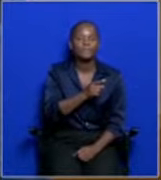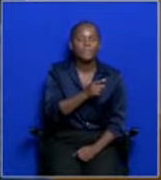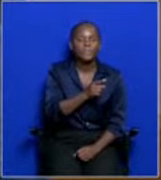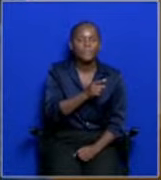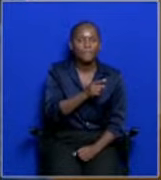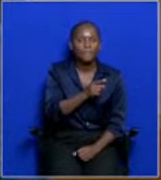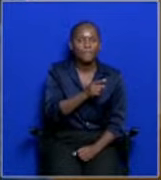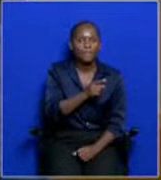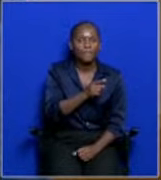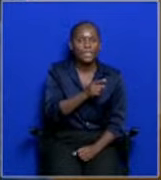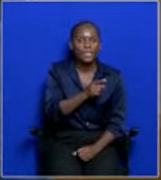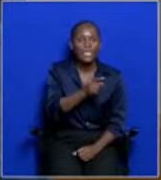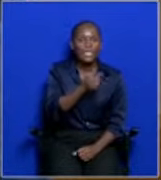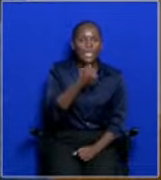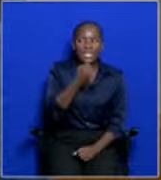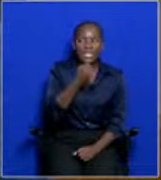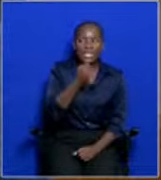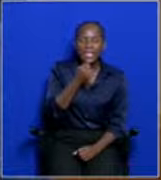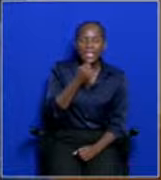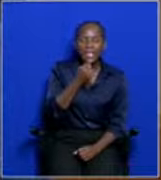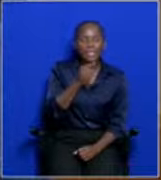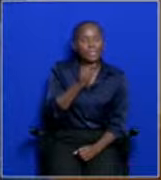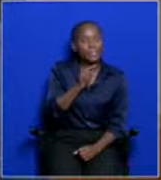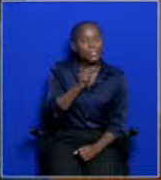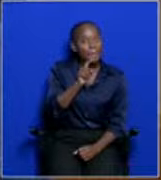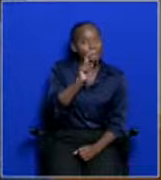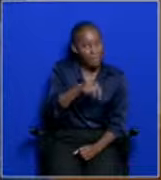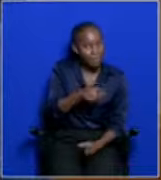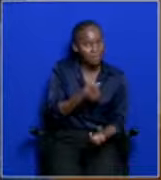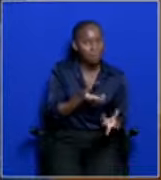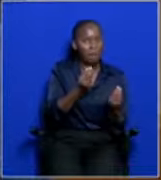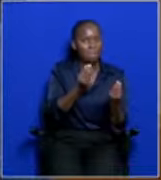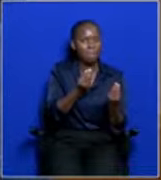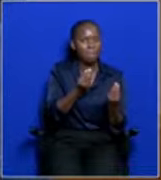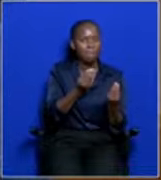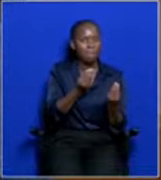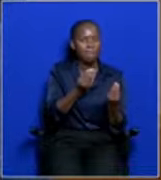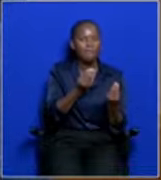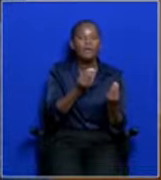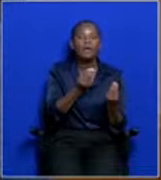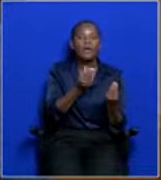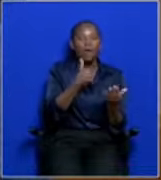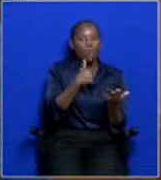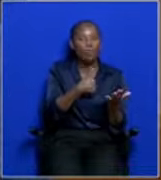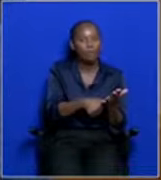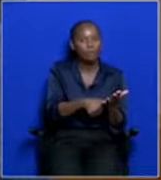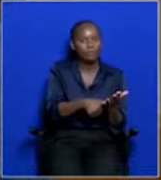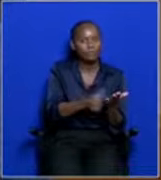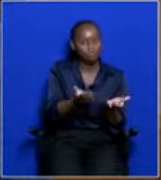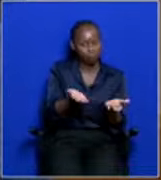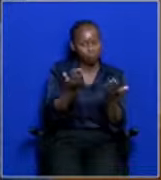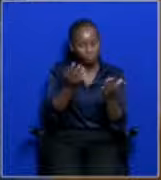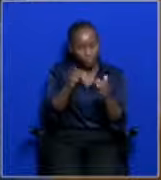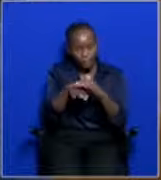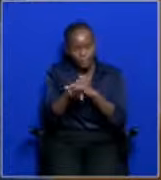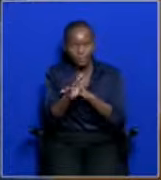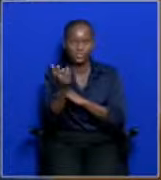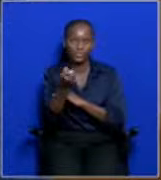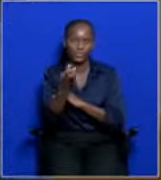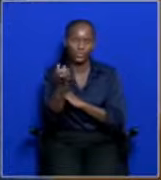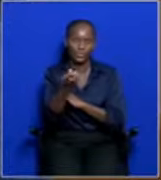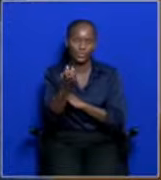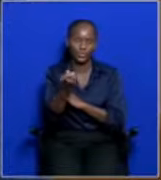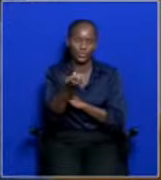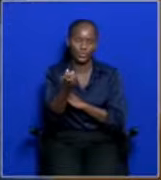seizure warrant, the purpose of the search and seizure warrant may well be defeated. Yeah. So you search